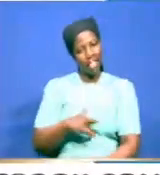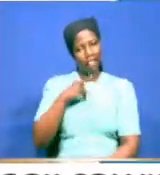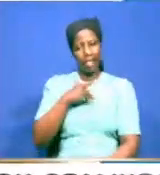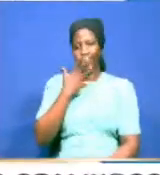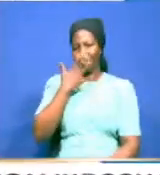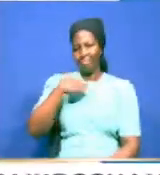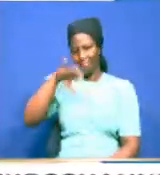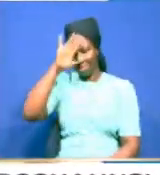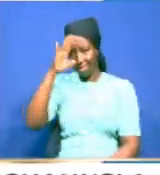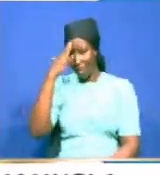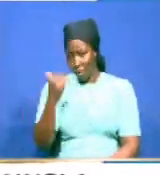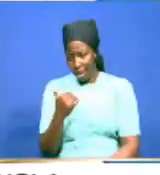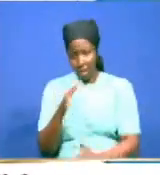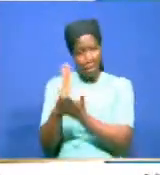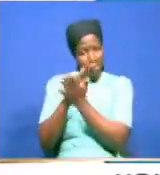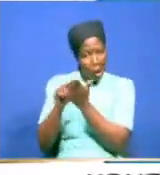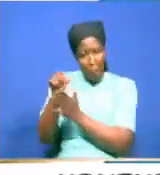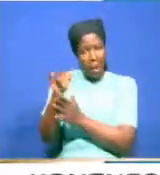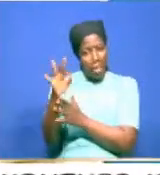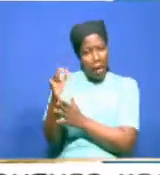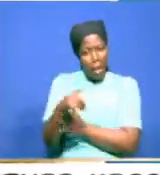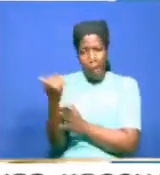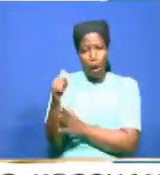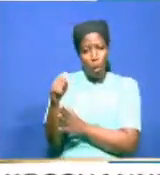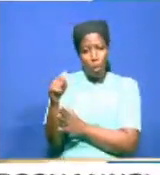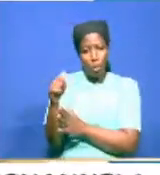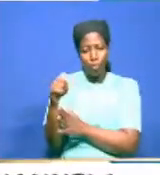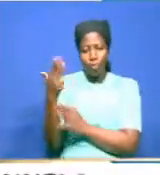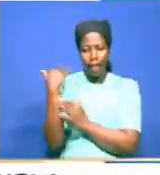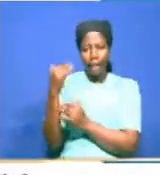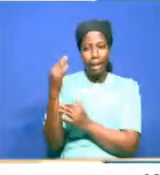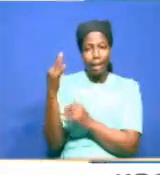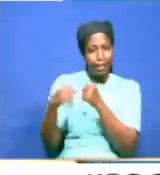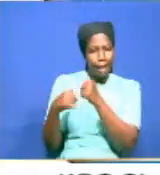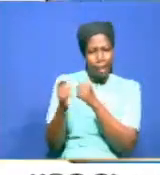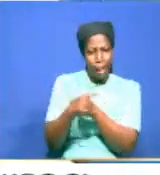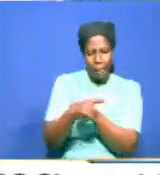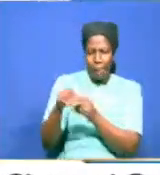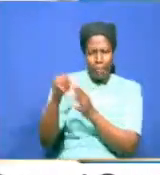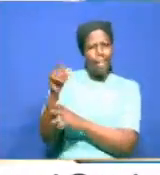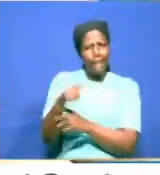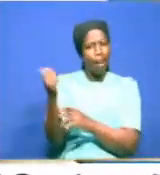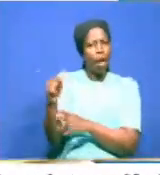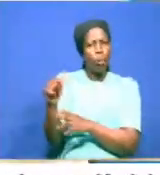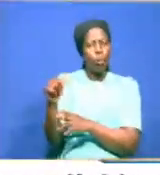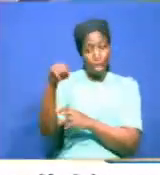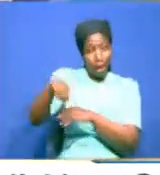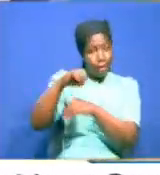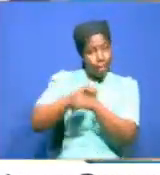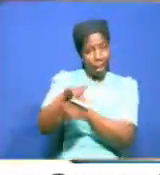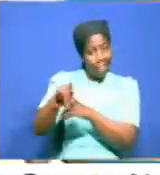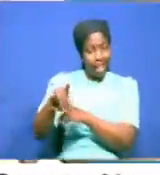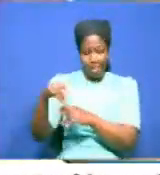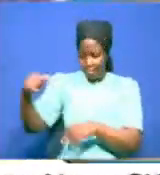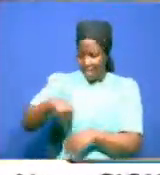because there are some who had not been paid for about 3 months, 6 months. And so during this COVID time, and they have not been paid, and money has not